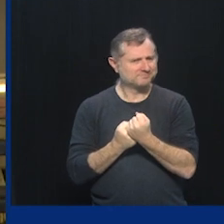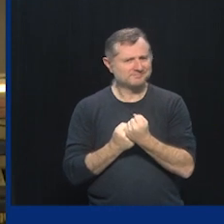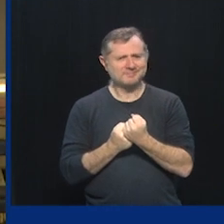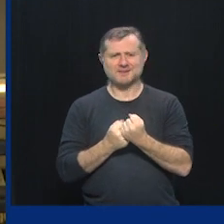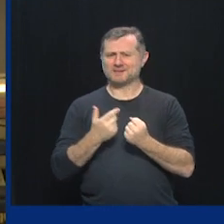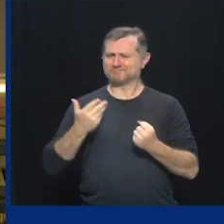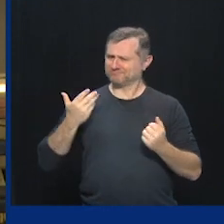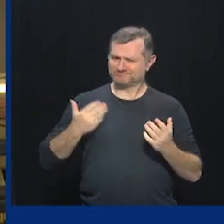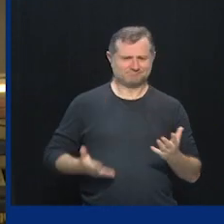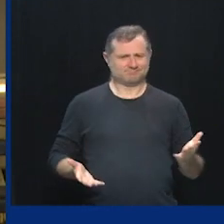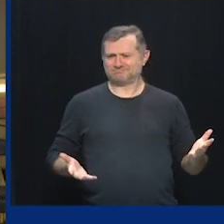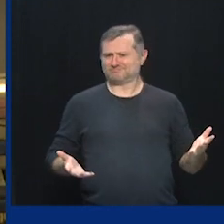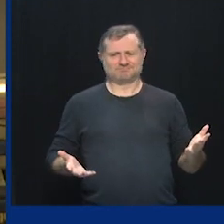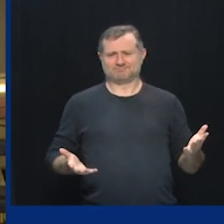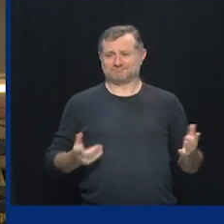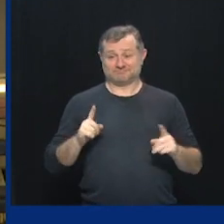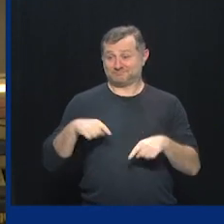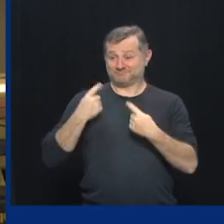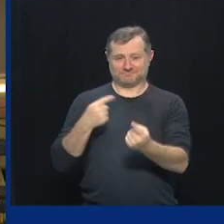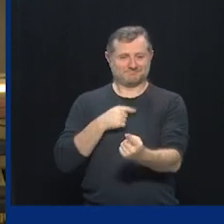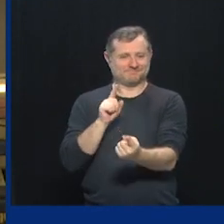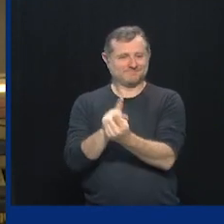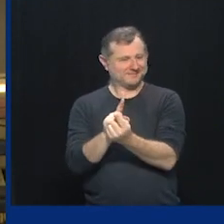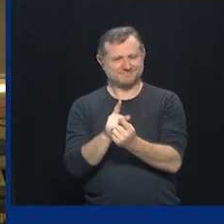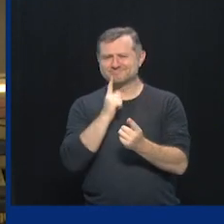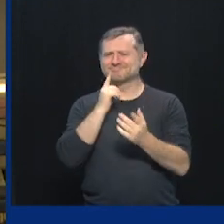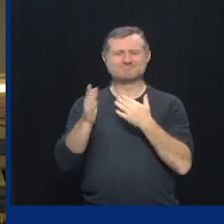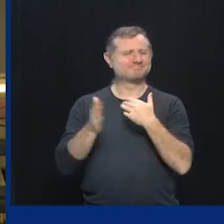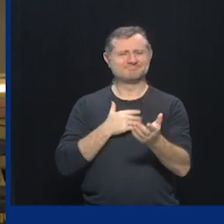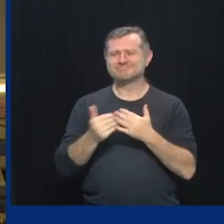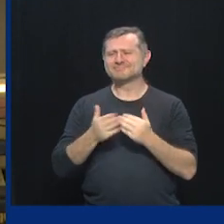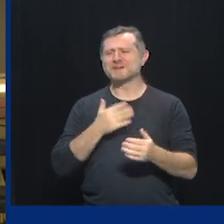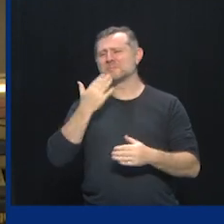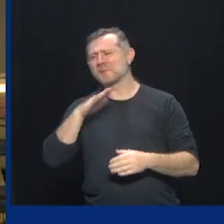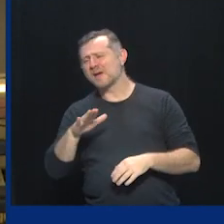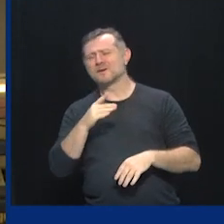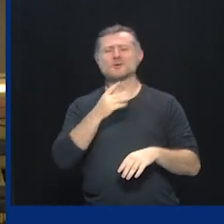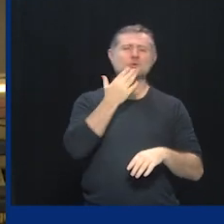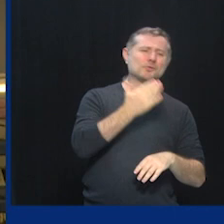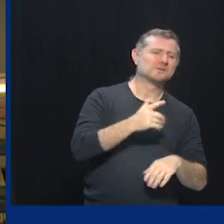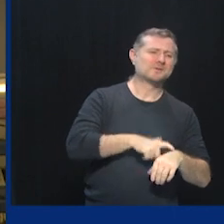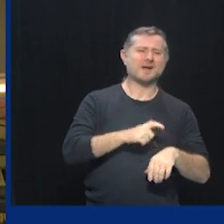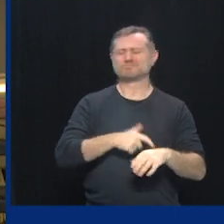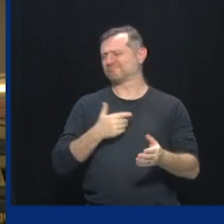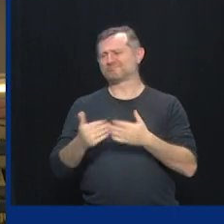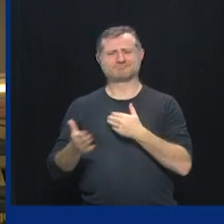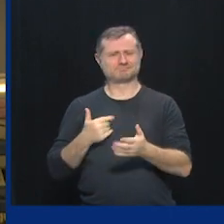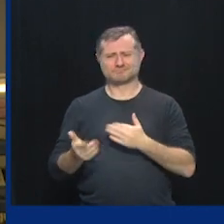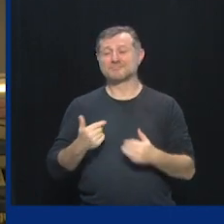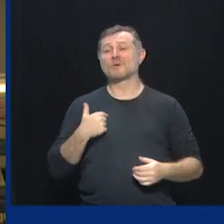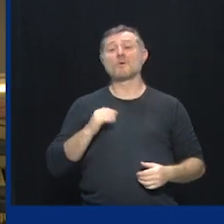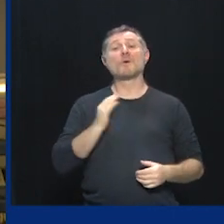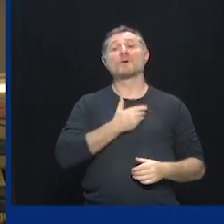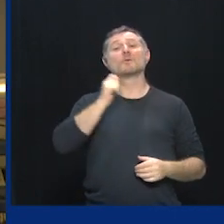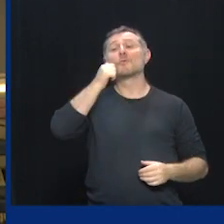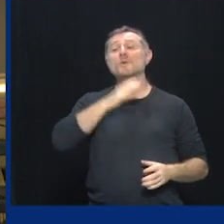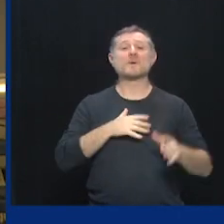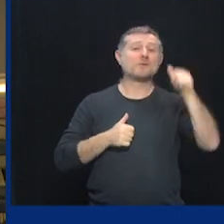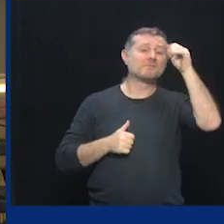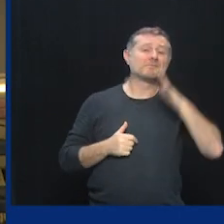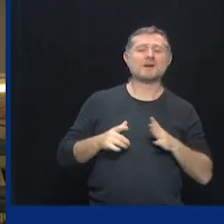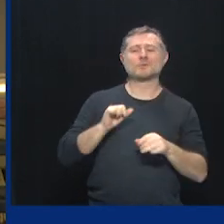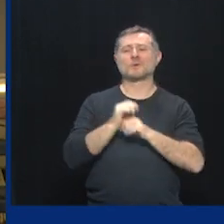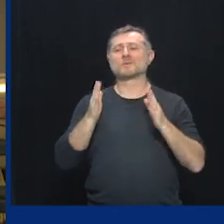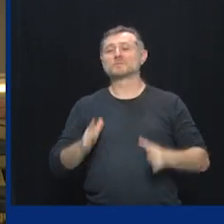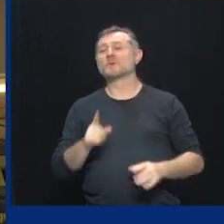through a storm or through bad times or good times. Our men and women are going to make a commitment like we've always made the commitment. To all of you, to